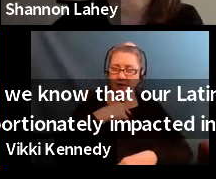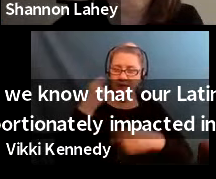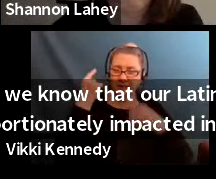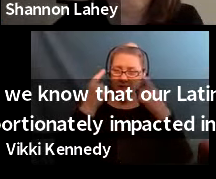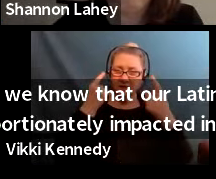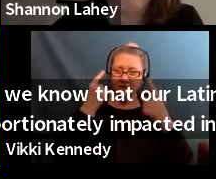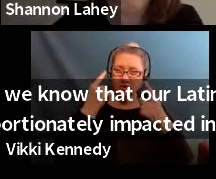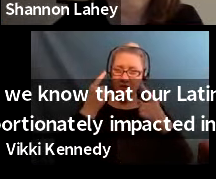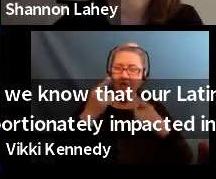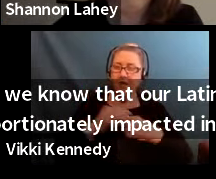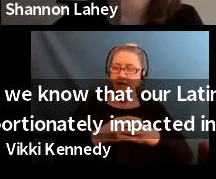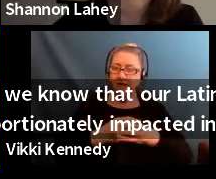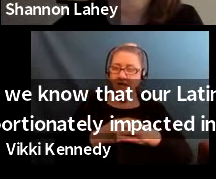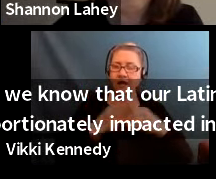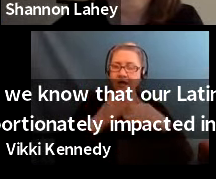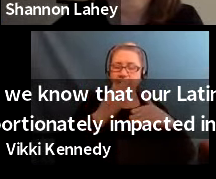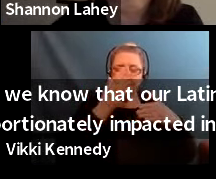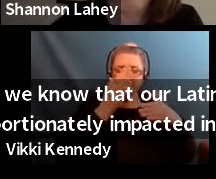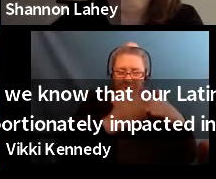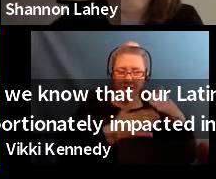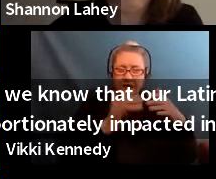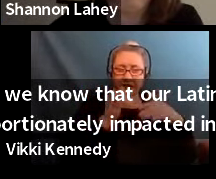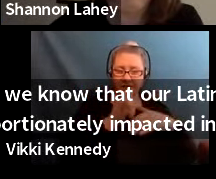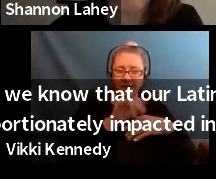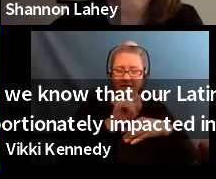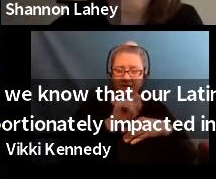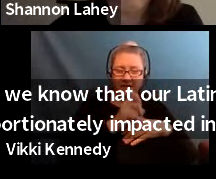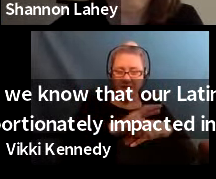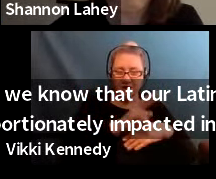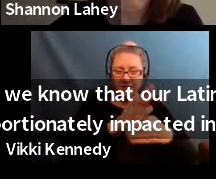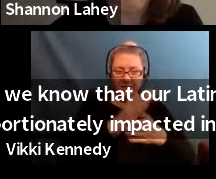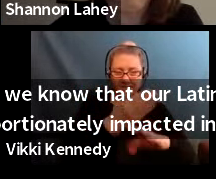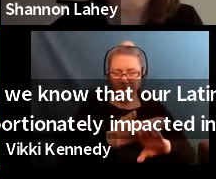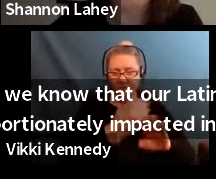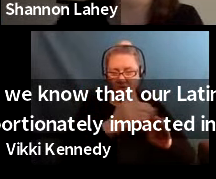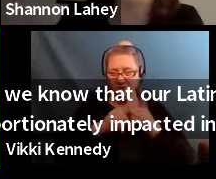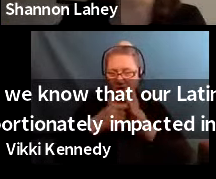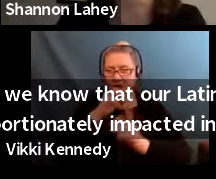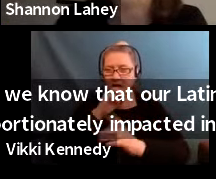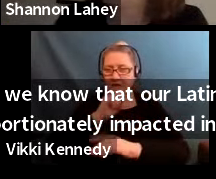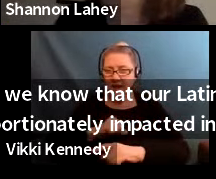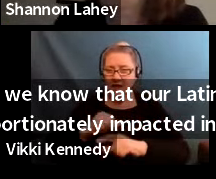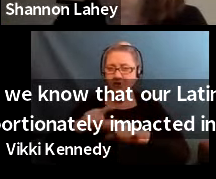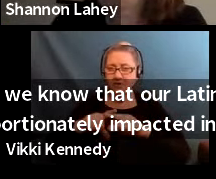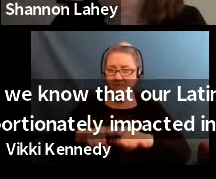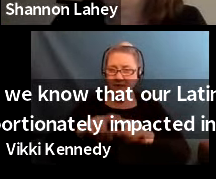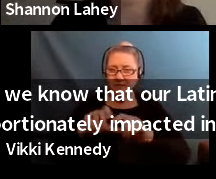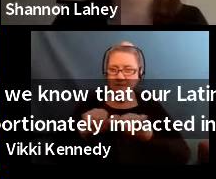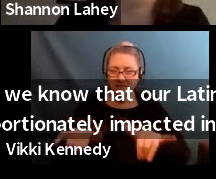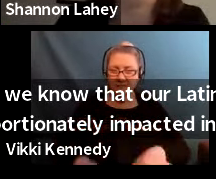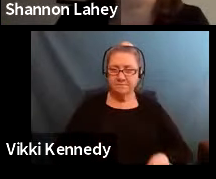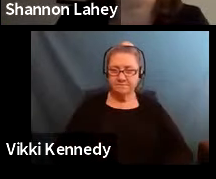completing that tier before moving to an age-based system. Does that answer your question?